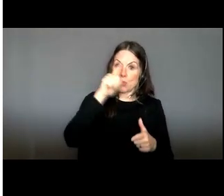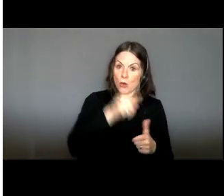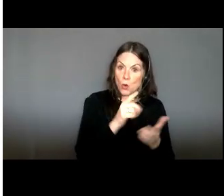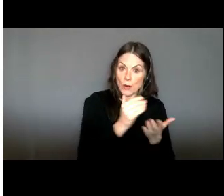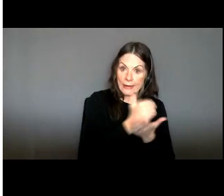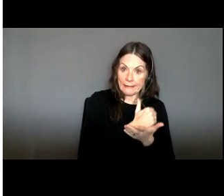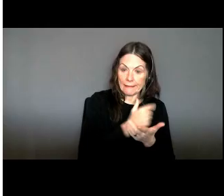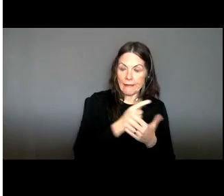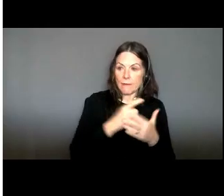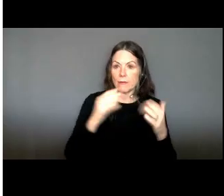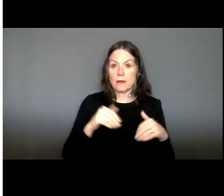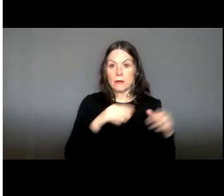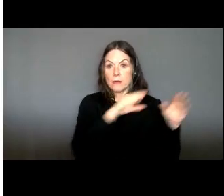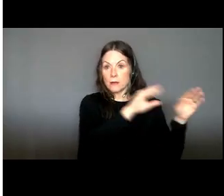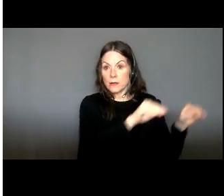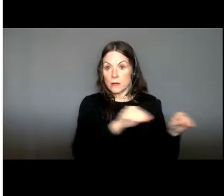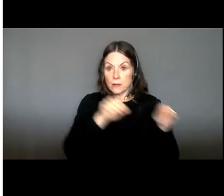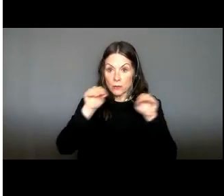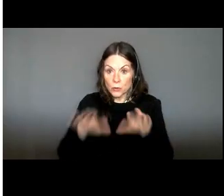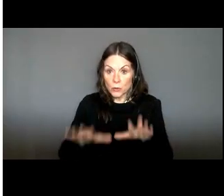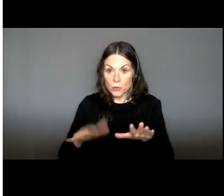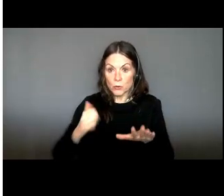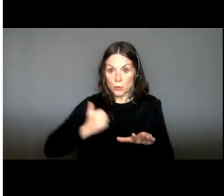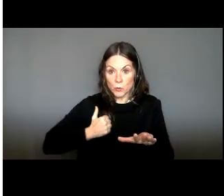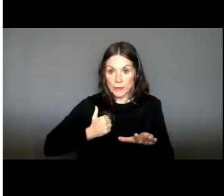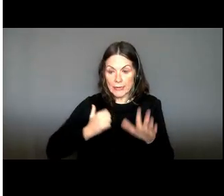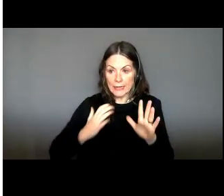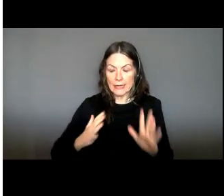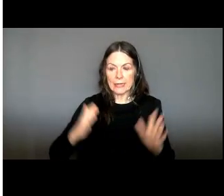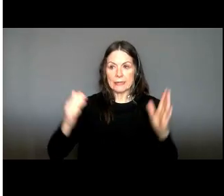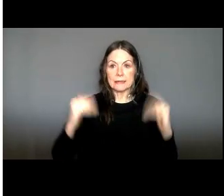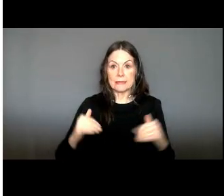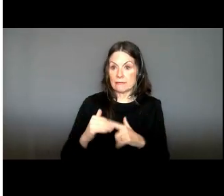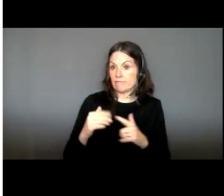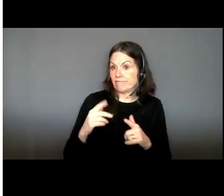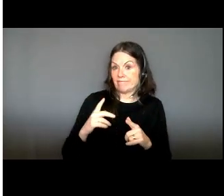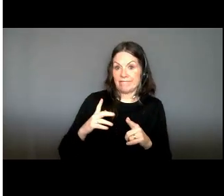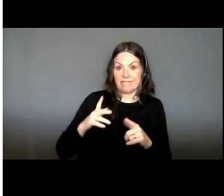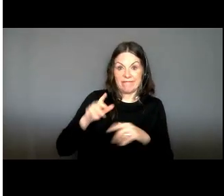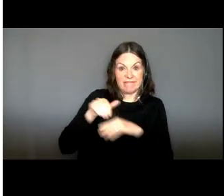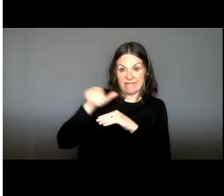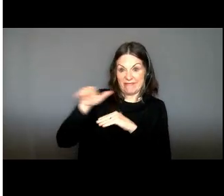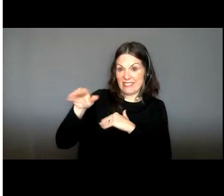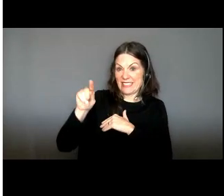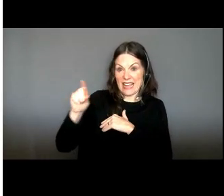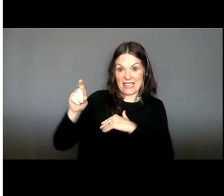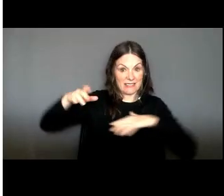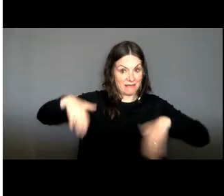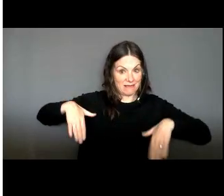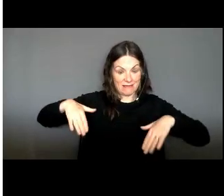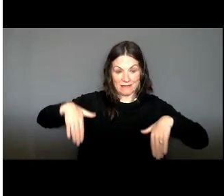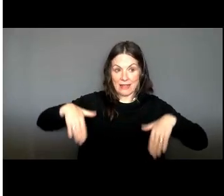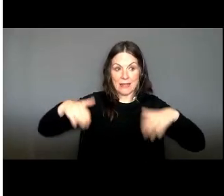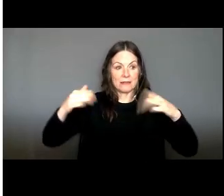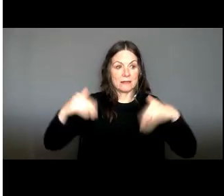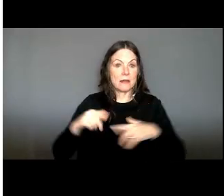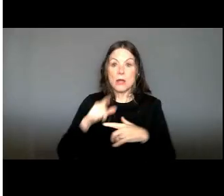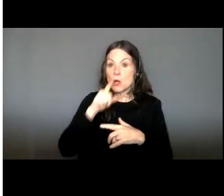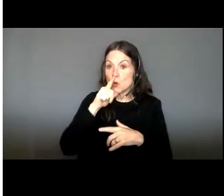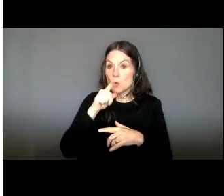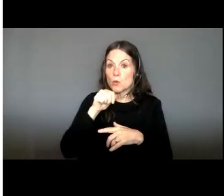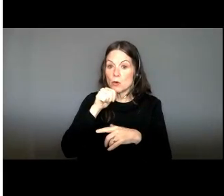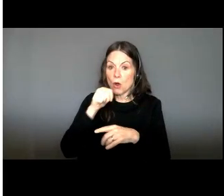a major life event, those who've never filed taxes before, and those who are not receiving common